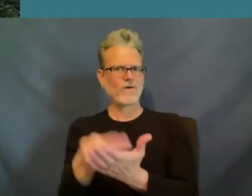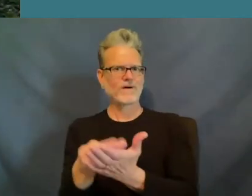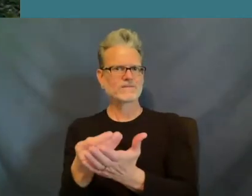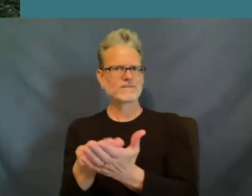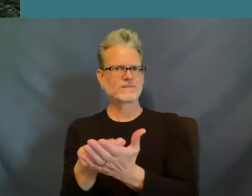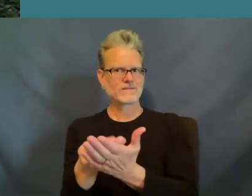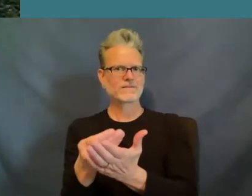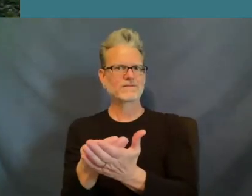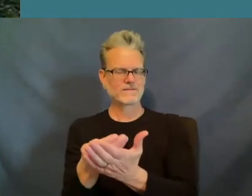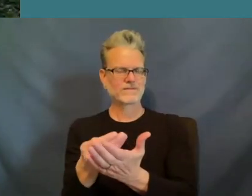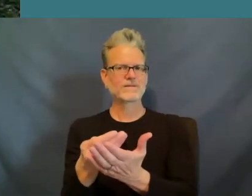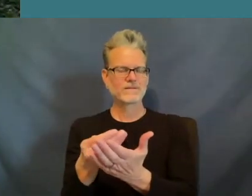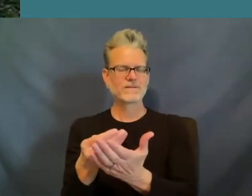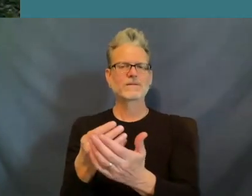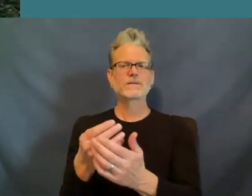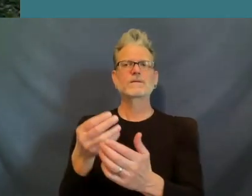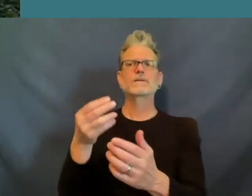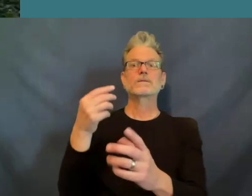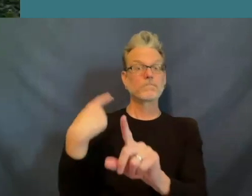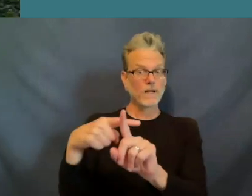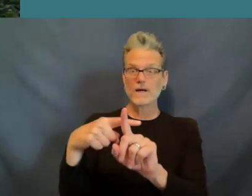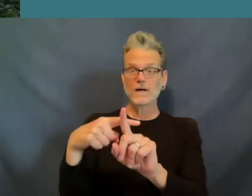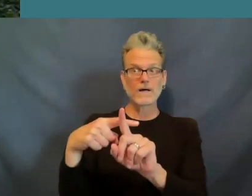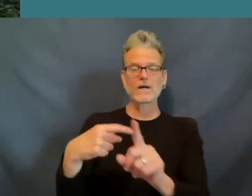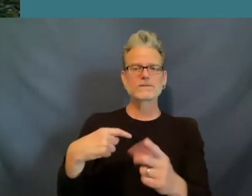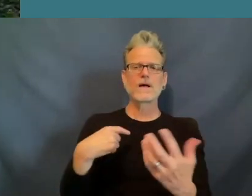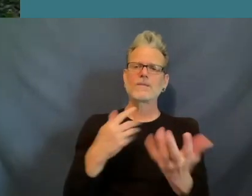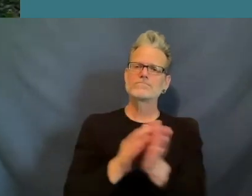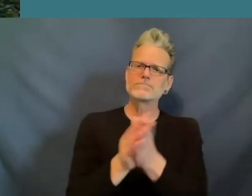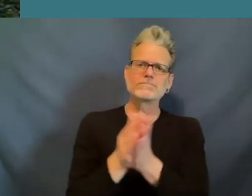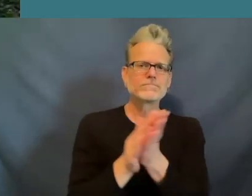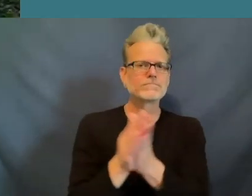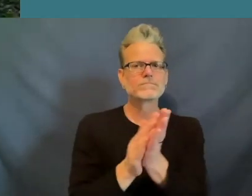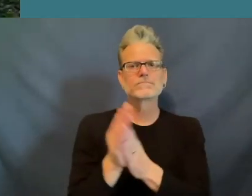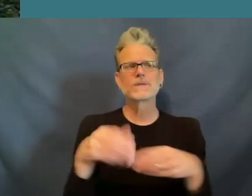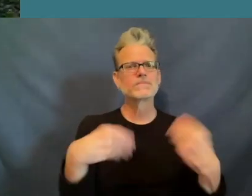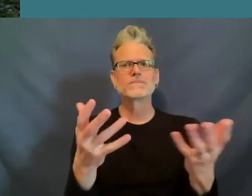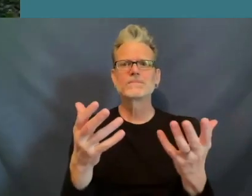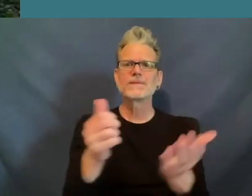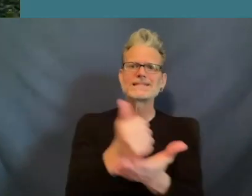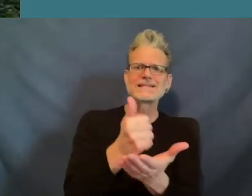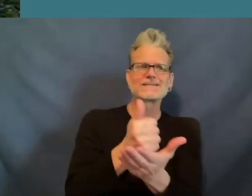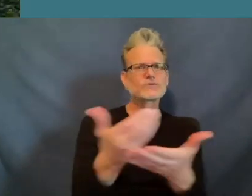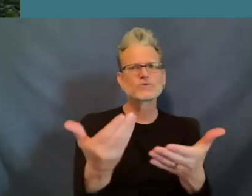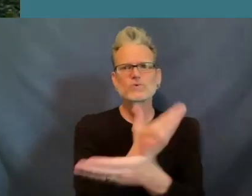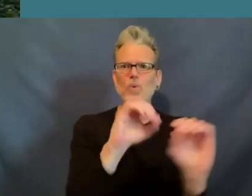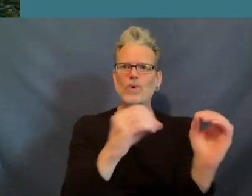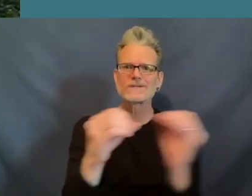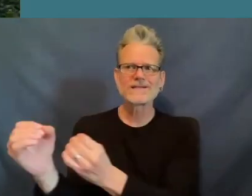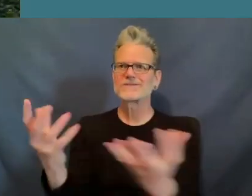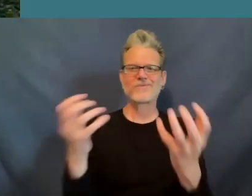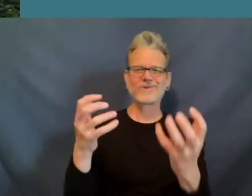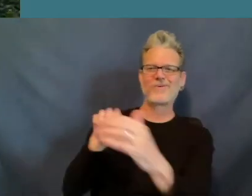today. And best of all, I am passionate about providing assistance to new entities and organizations looking to